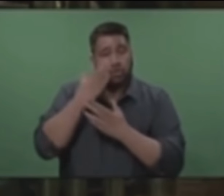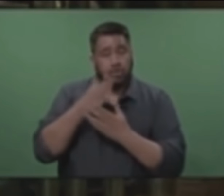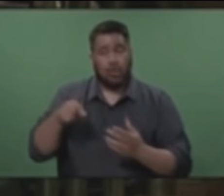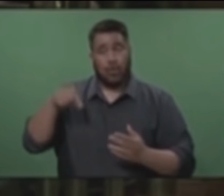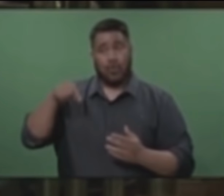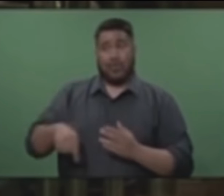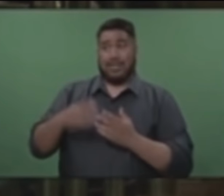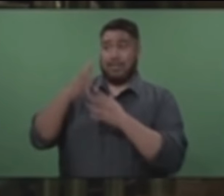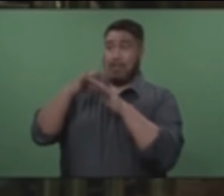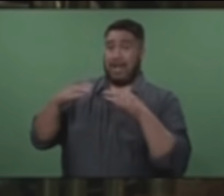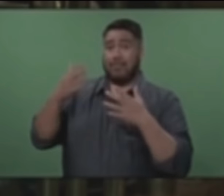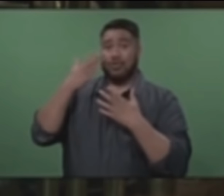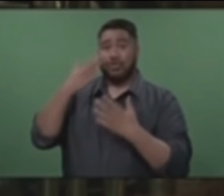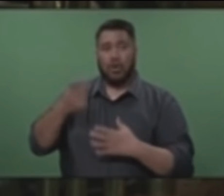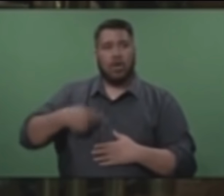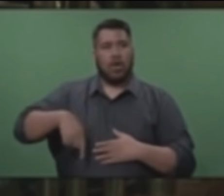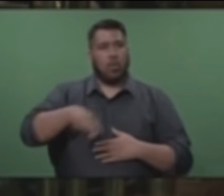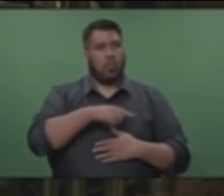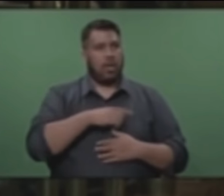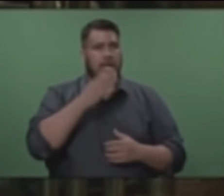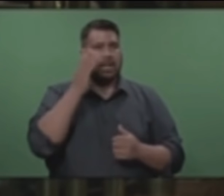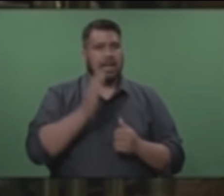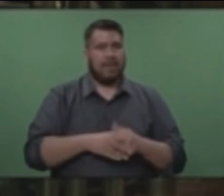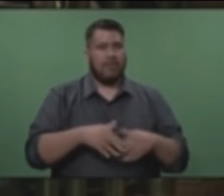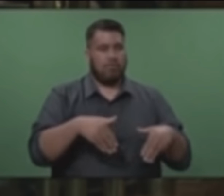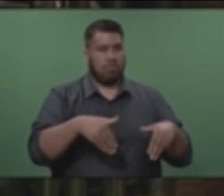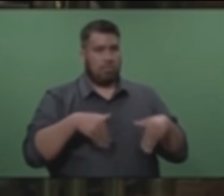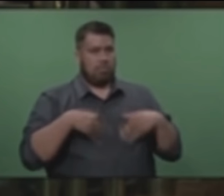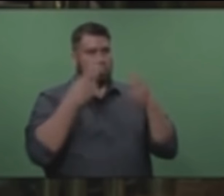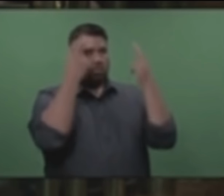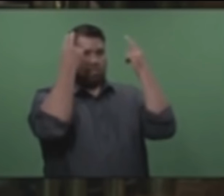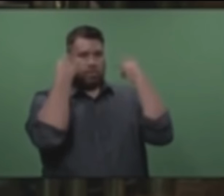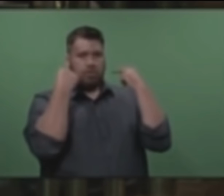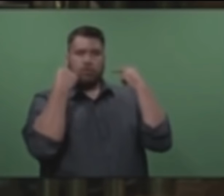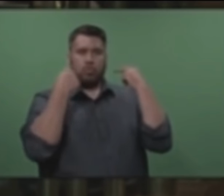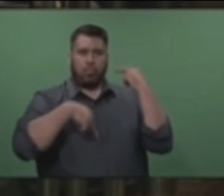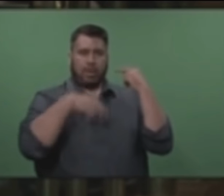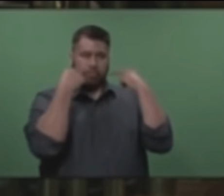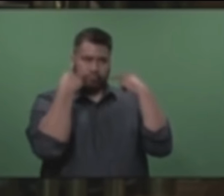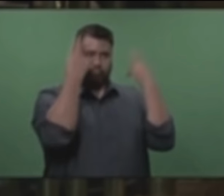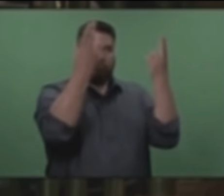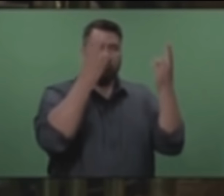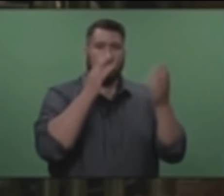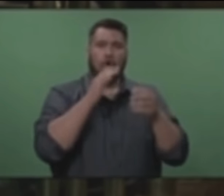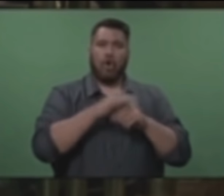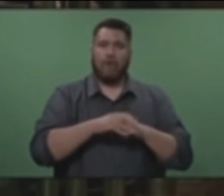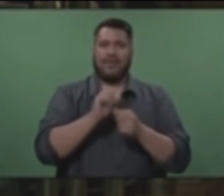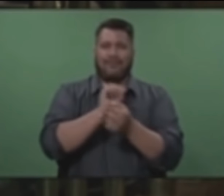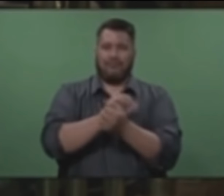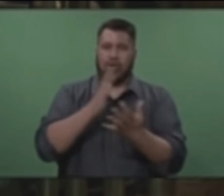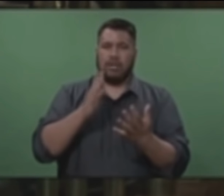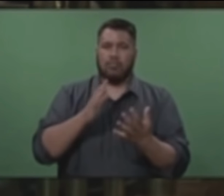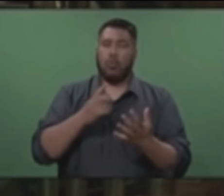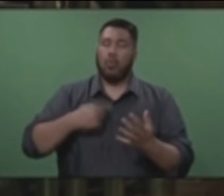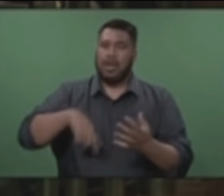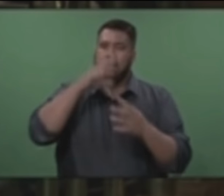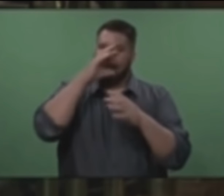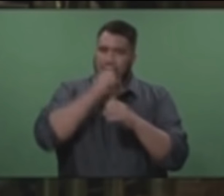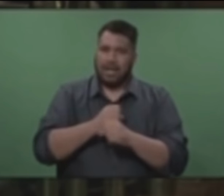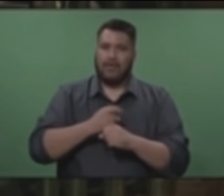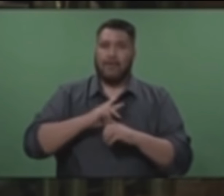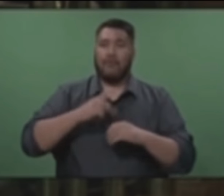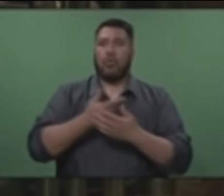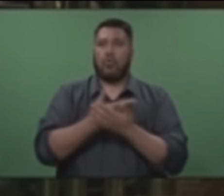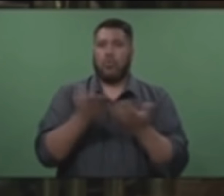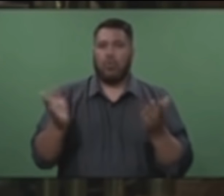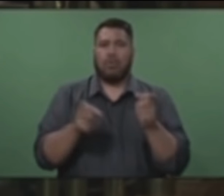never dishonour the victims by backing down from our fervent belief in these freedoms for all of us. But